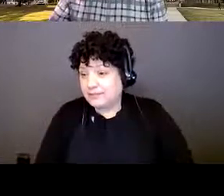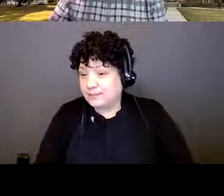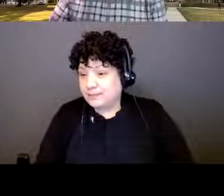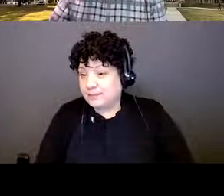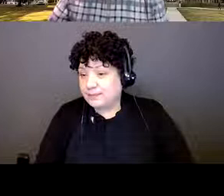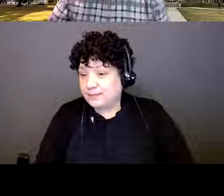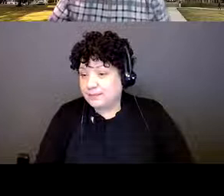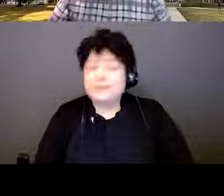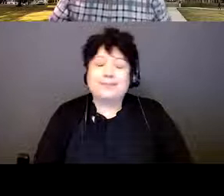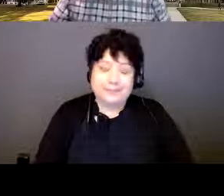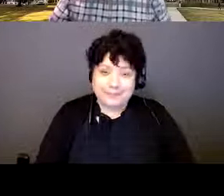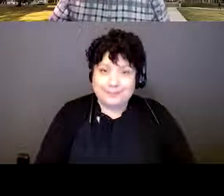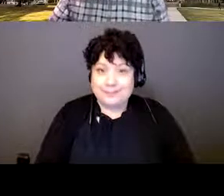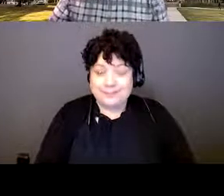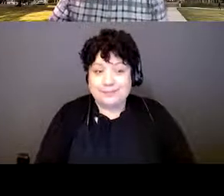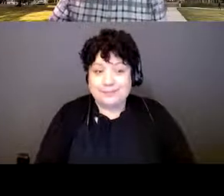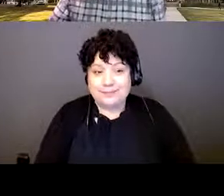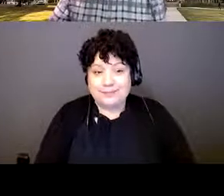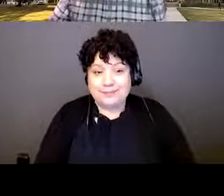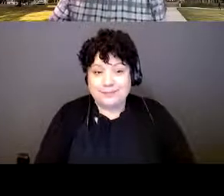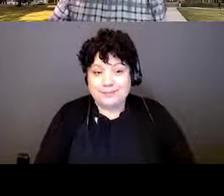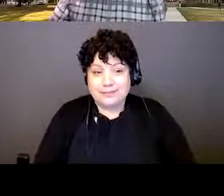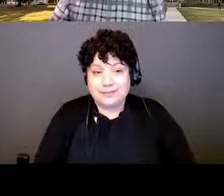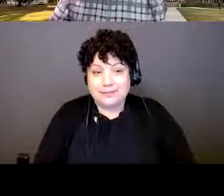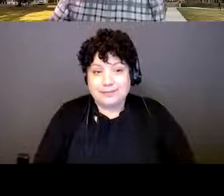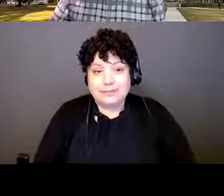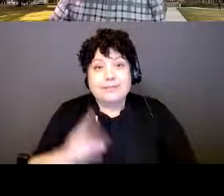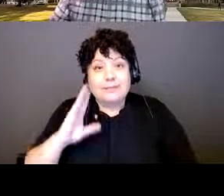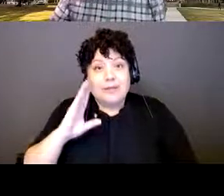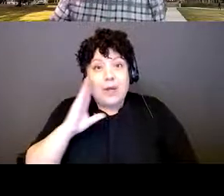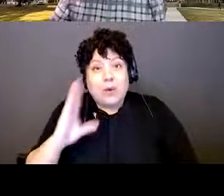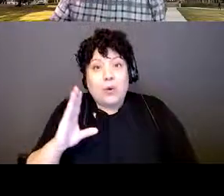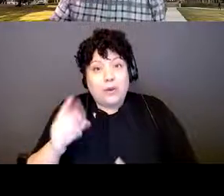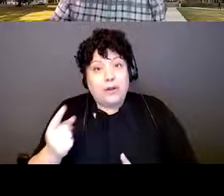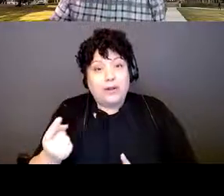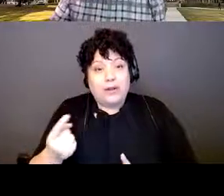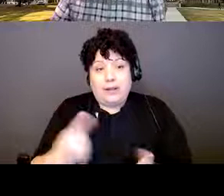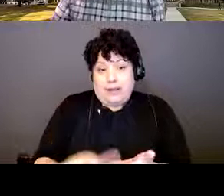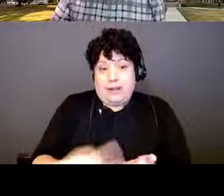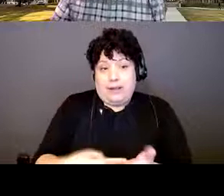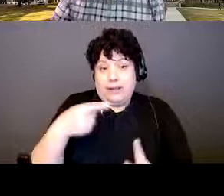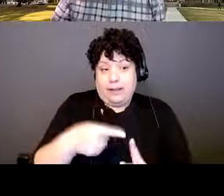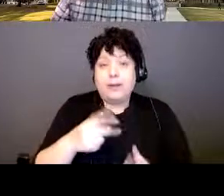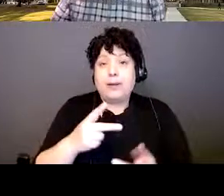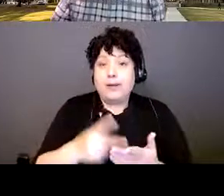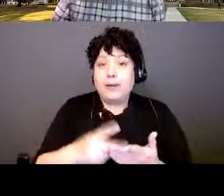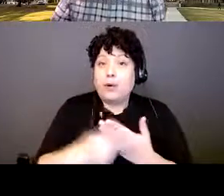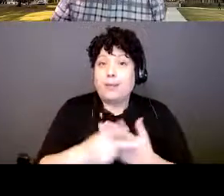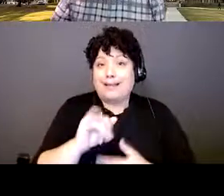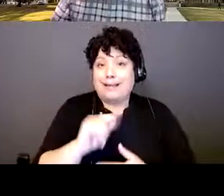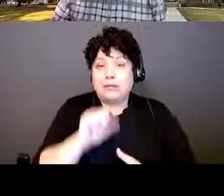Yes, of course. I'll come back to this talking about it's not right in a few minutes, but thank you,